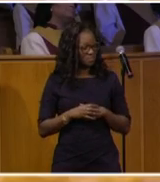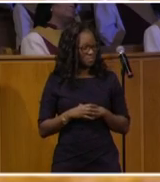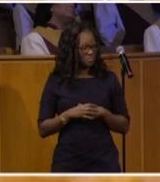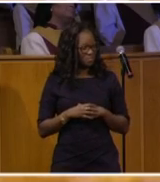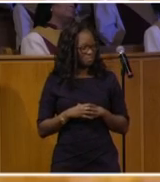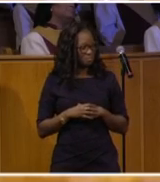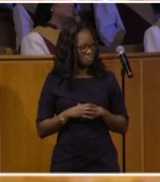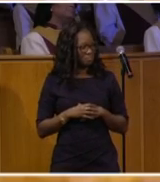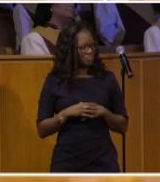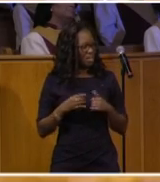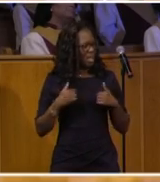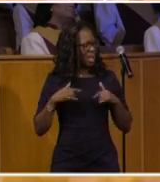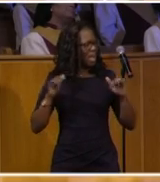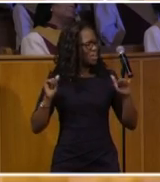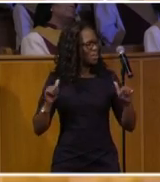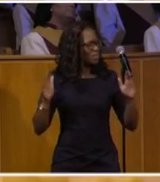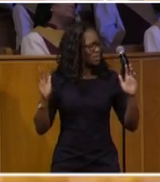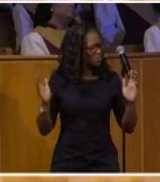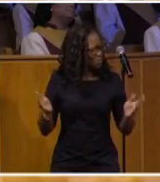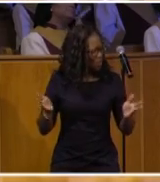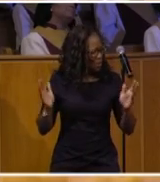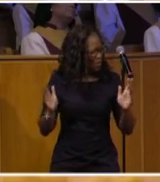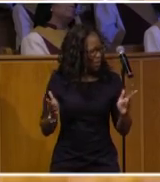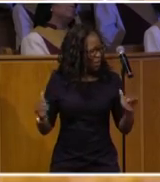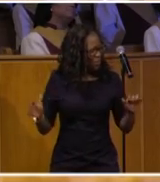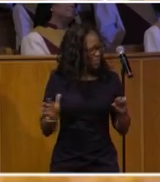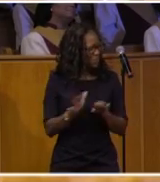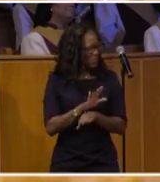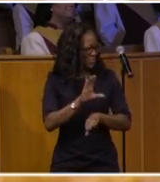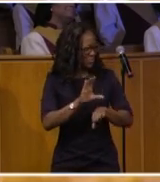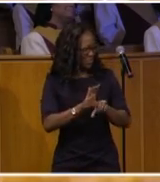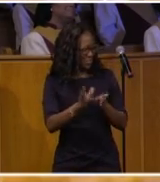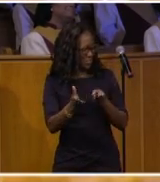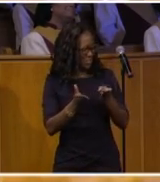I could have talked this entire time